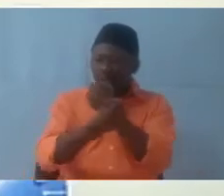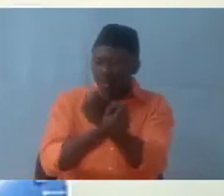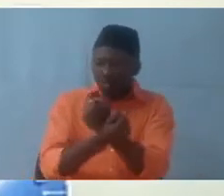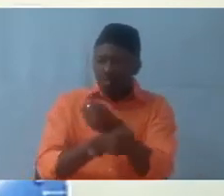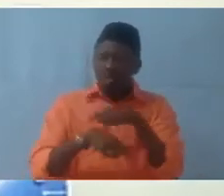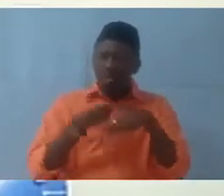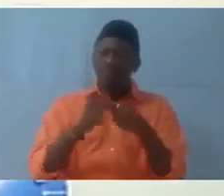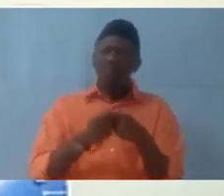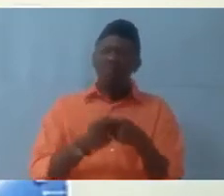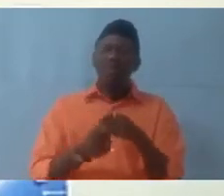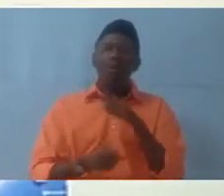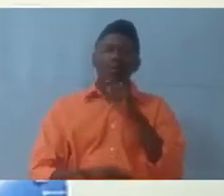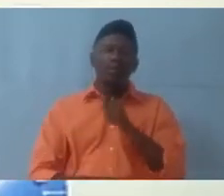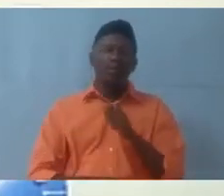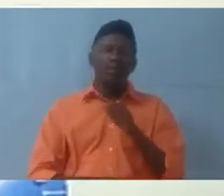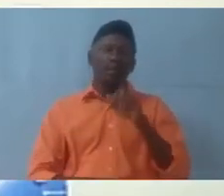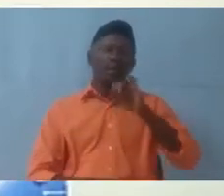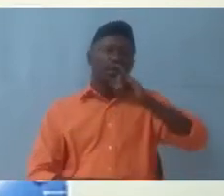worship Jayte at the time.